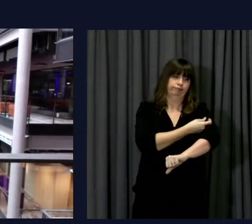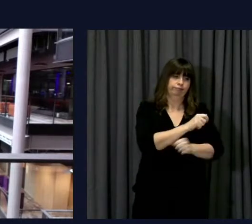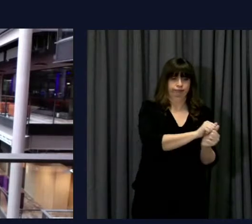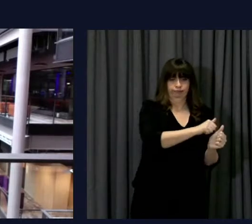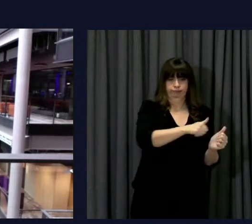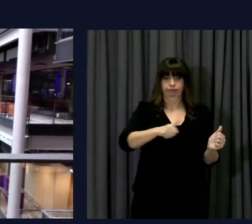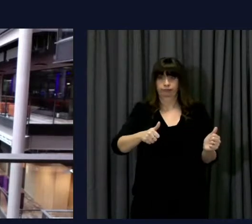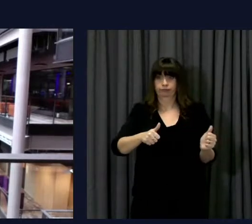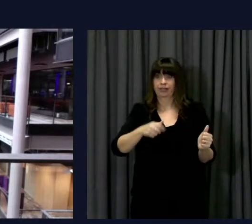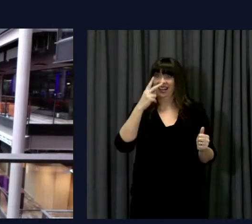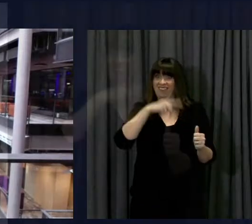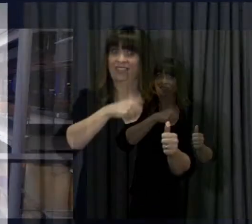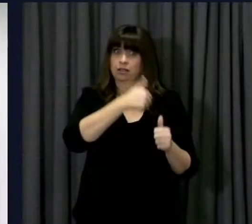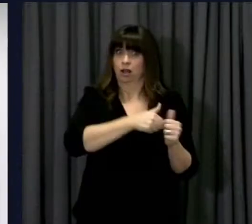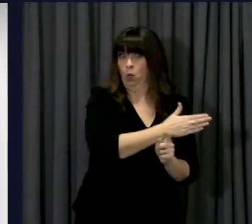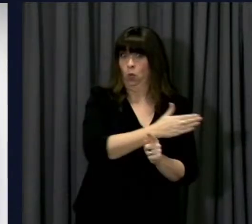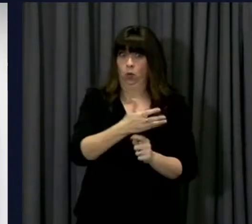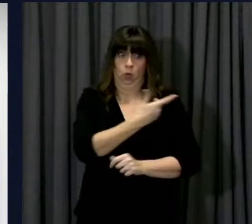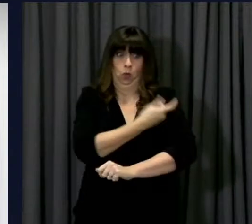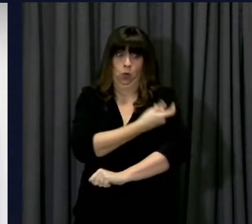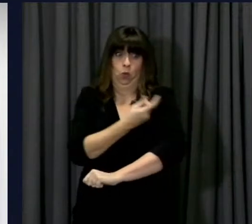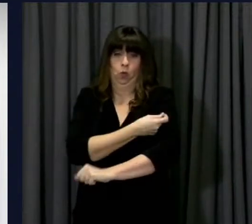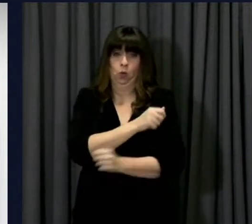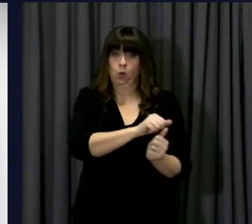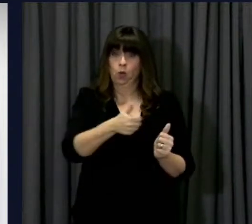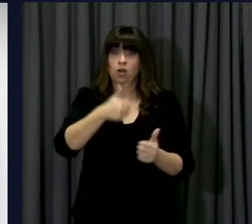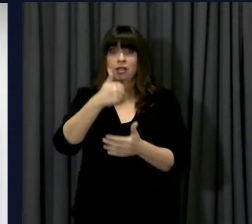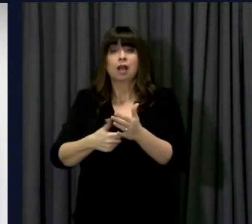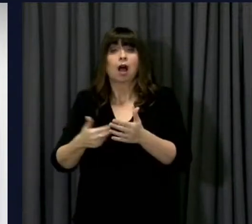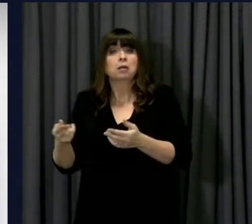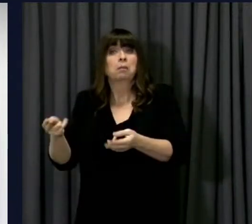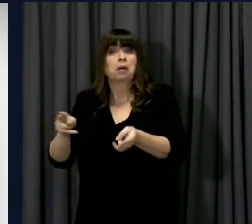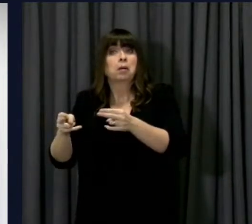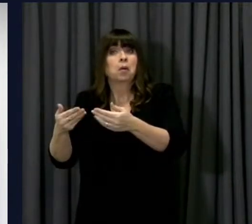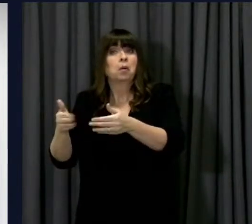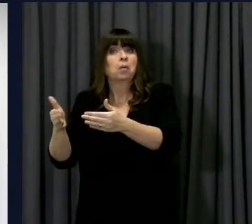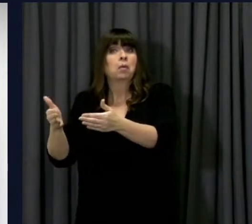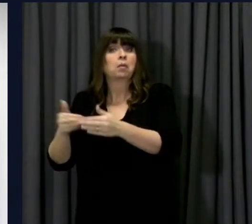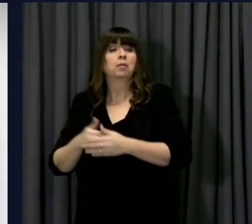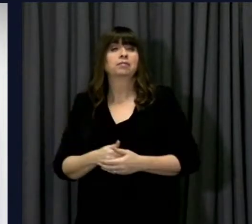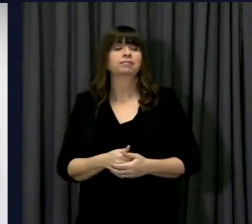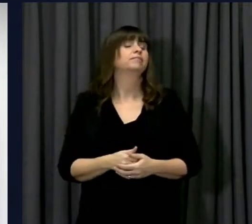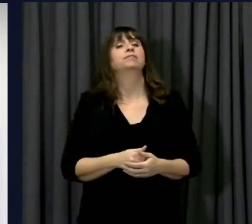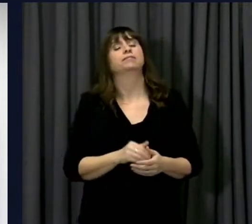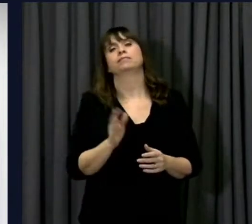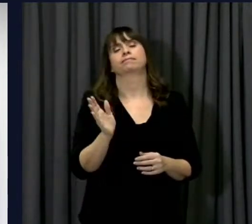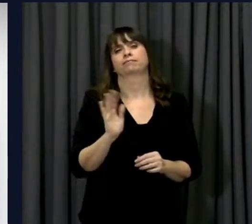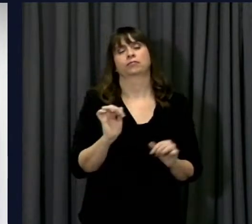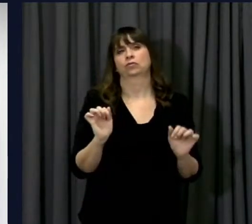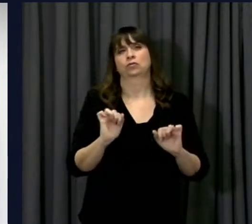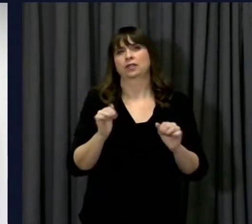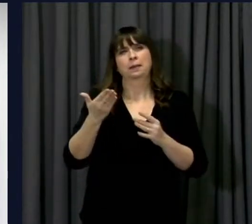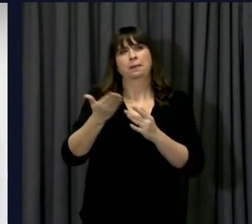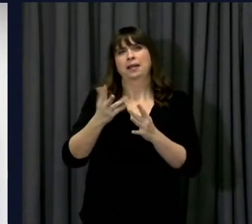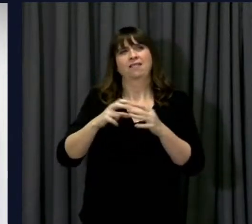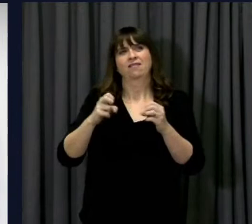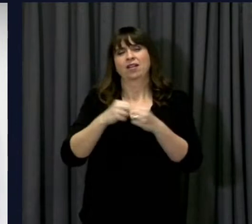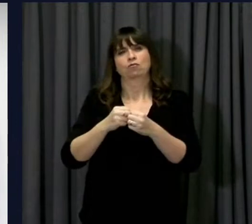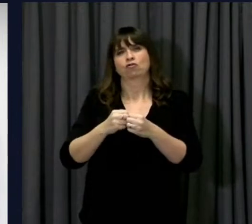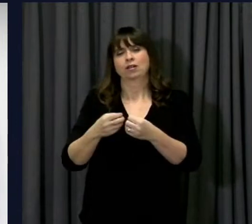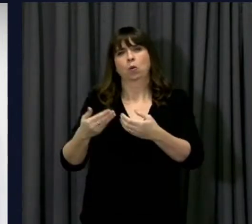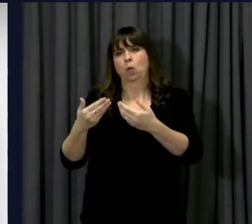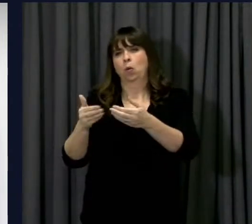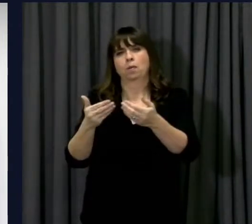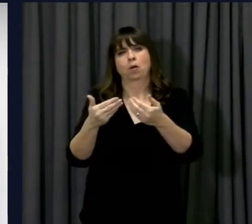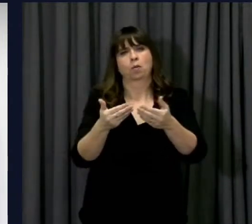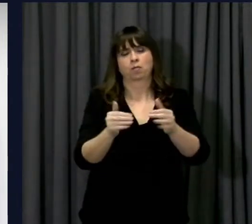start easing restrictions? I don't think we should expect a significant reduction in restrictions from mid-February onwards. What